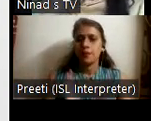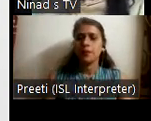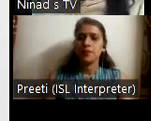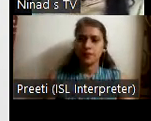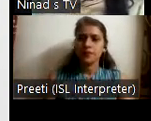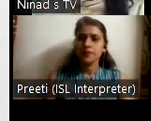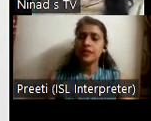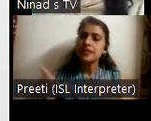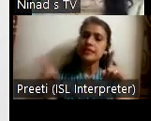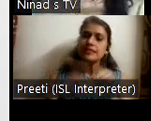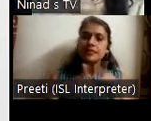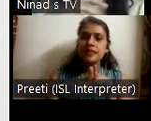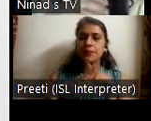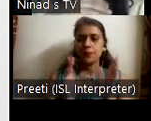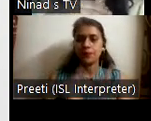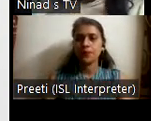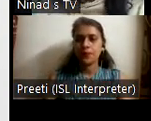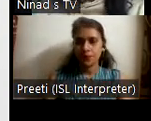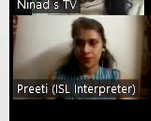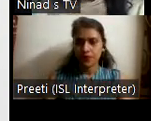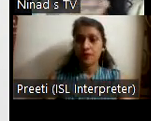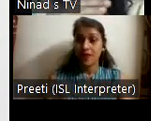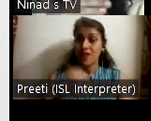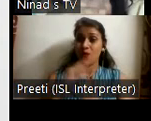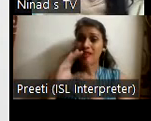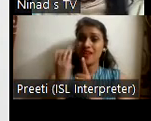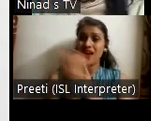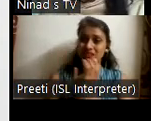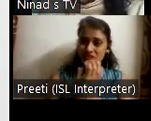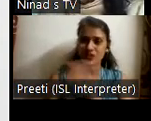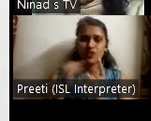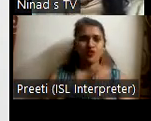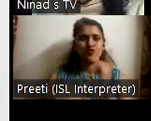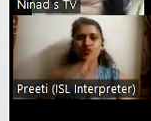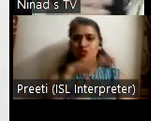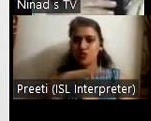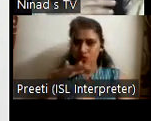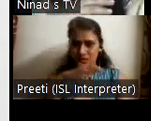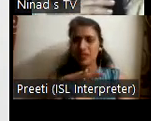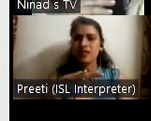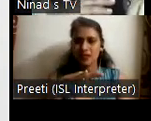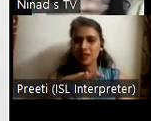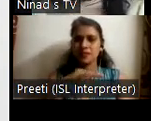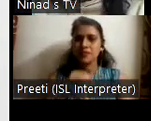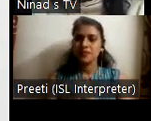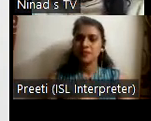way. In our culture, in our societal culture, in the society in which we